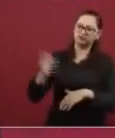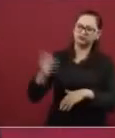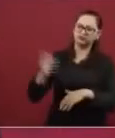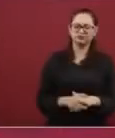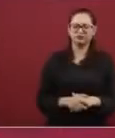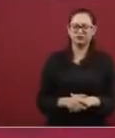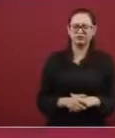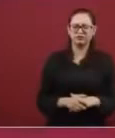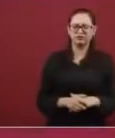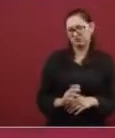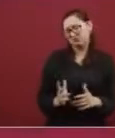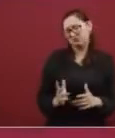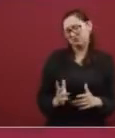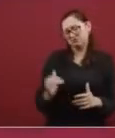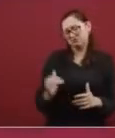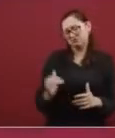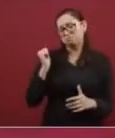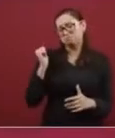that